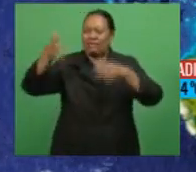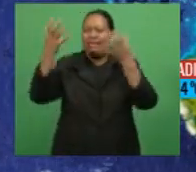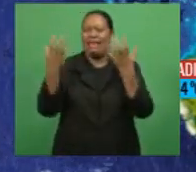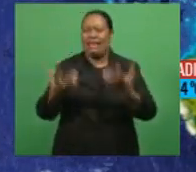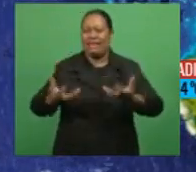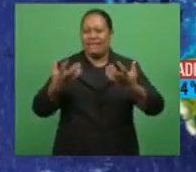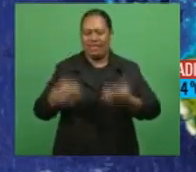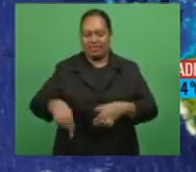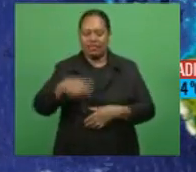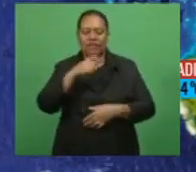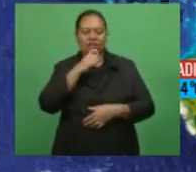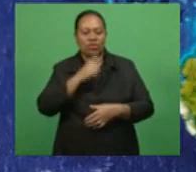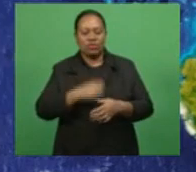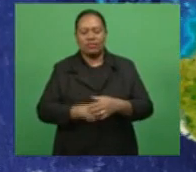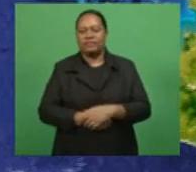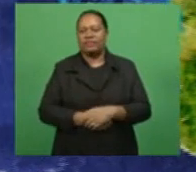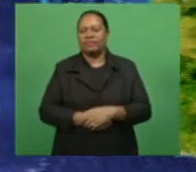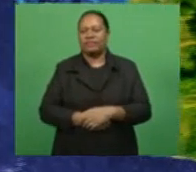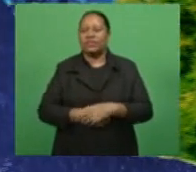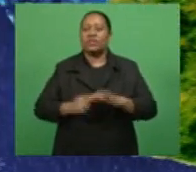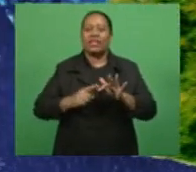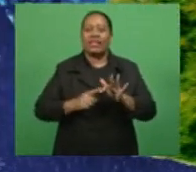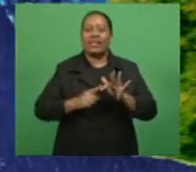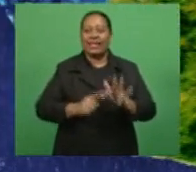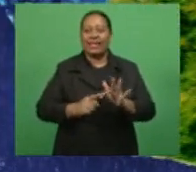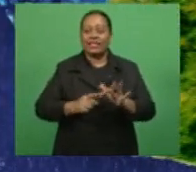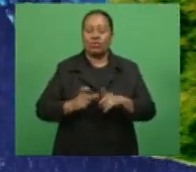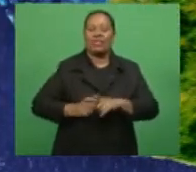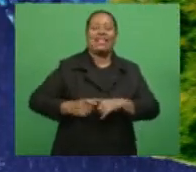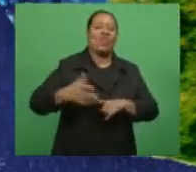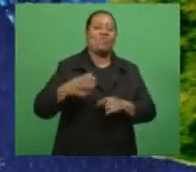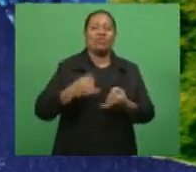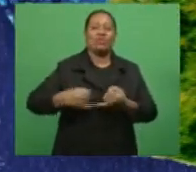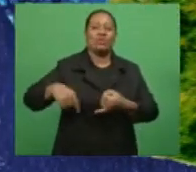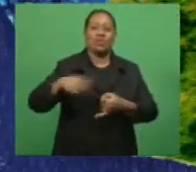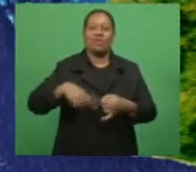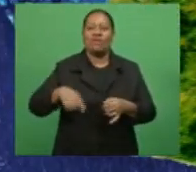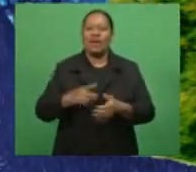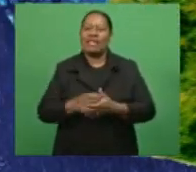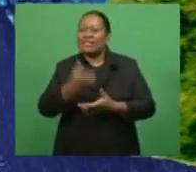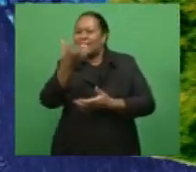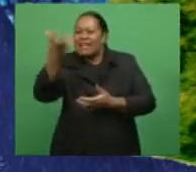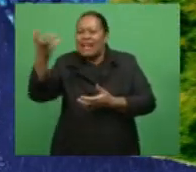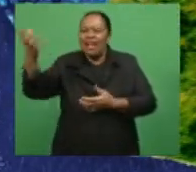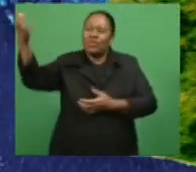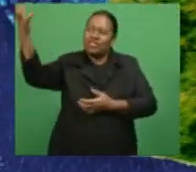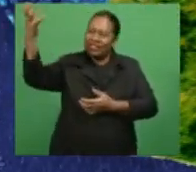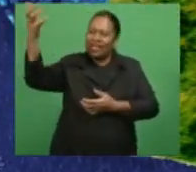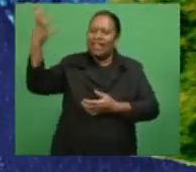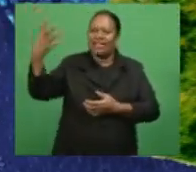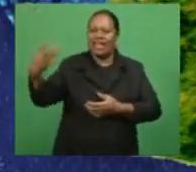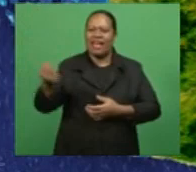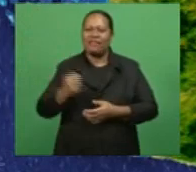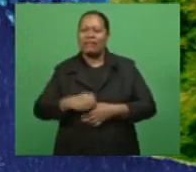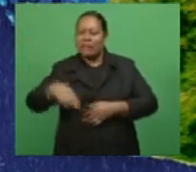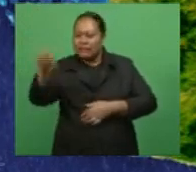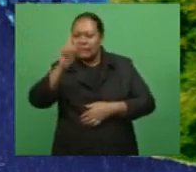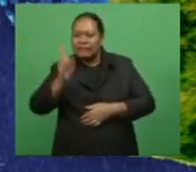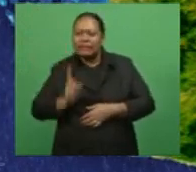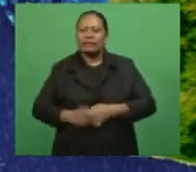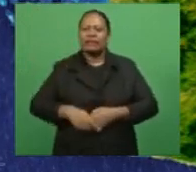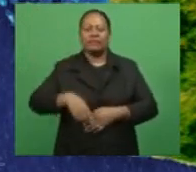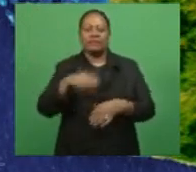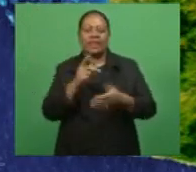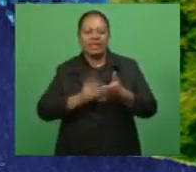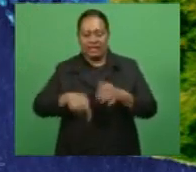afternoon. Eastwards from Pacific Harbour to Suva, intervals of clouds and sunshine with a thunderstorm in parts of the